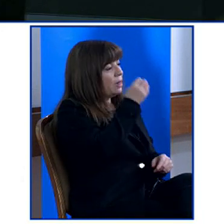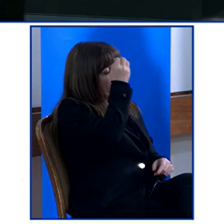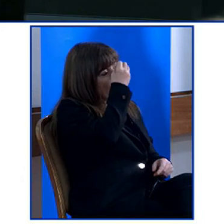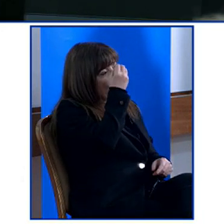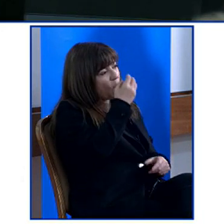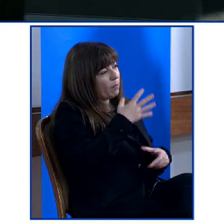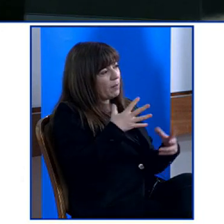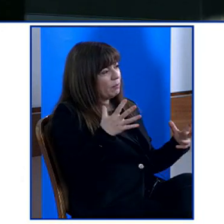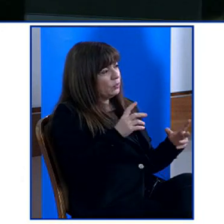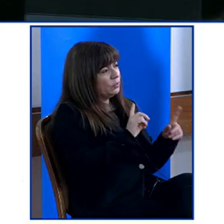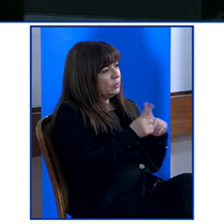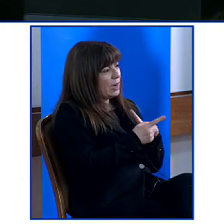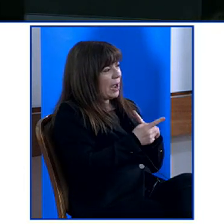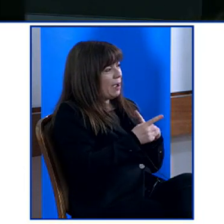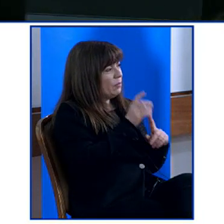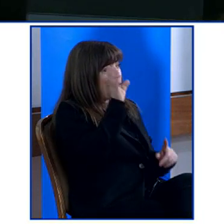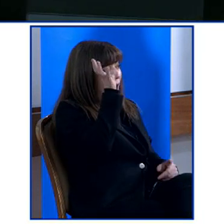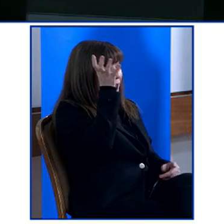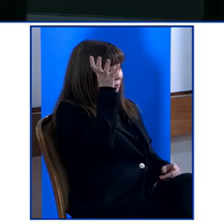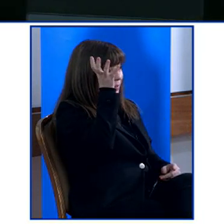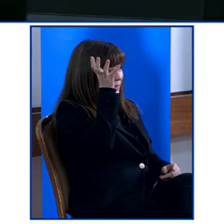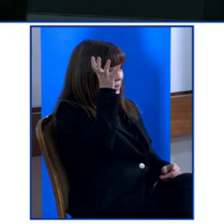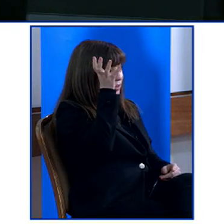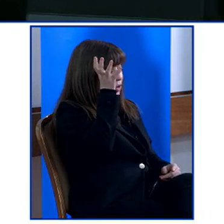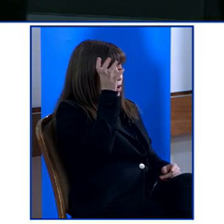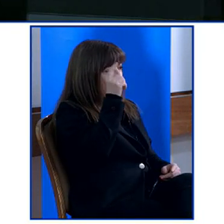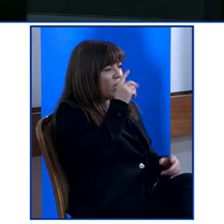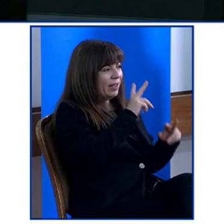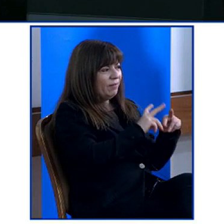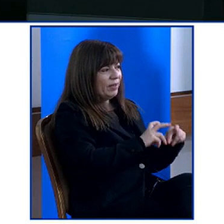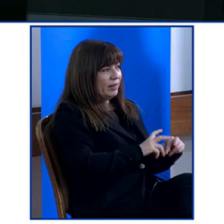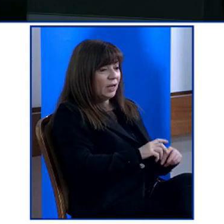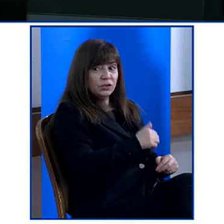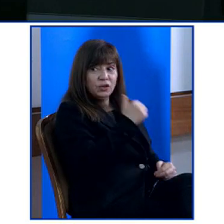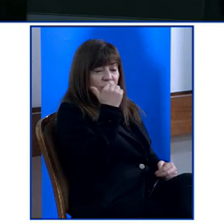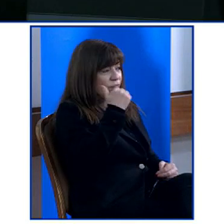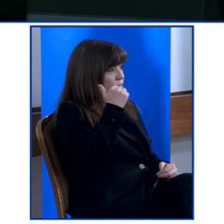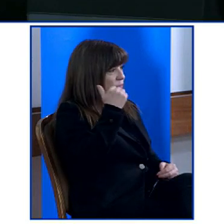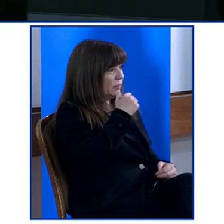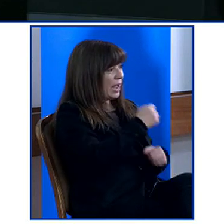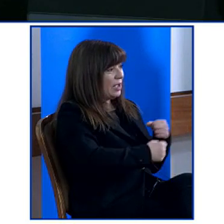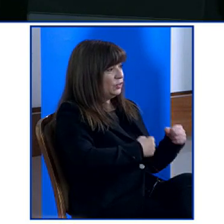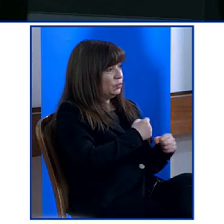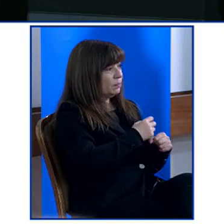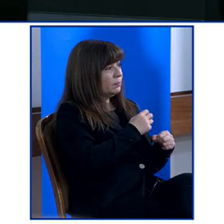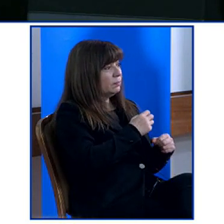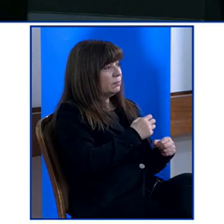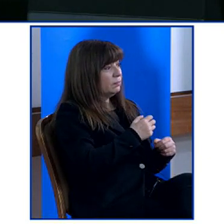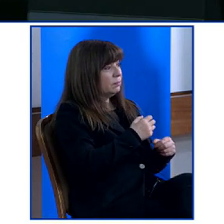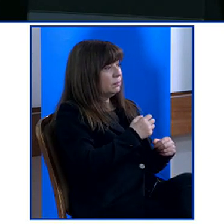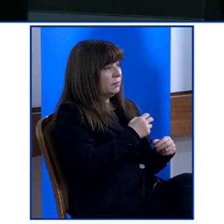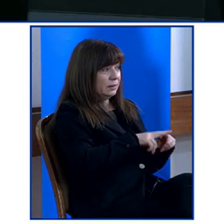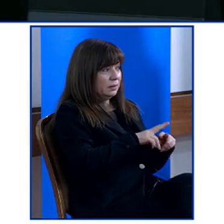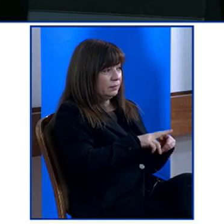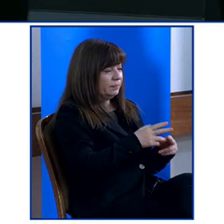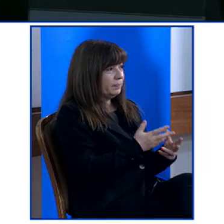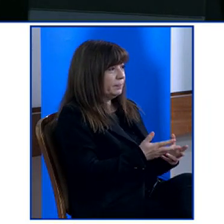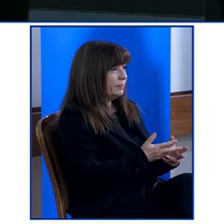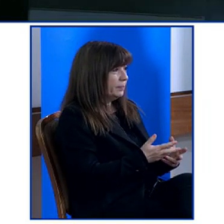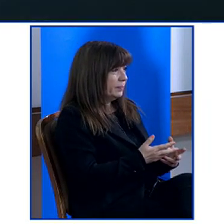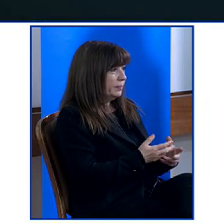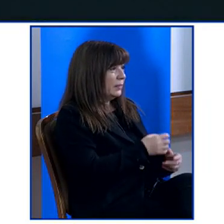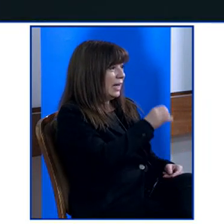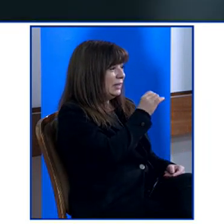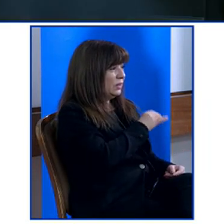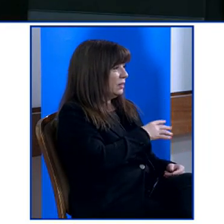change. According to this research, which was conducted last year on World Earth Day, Chile is the